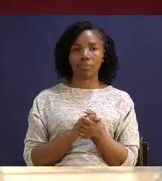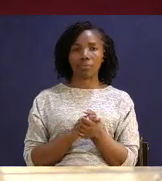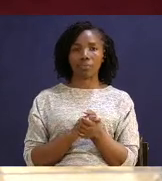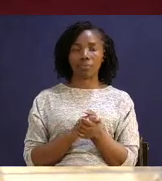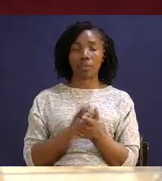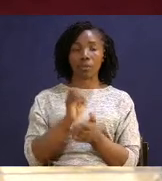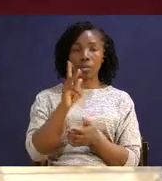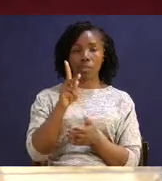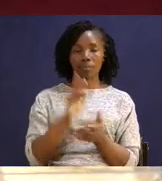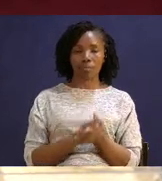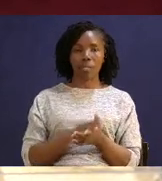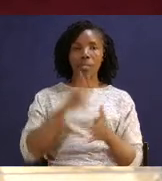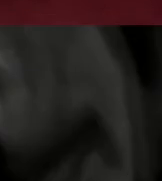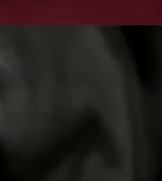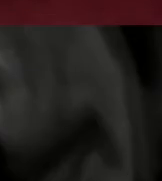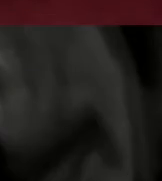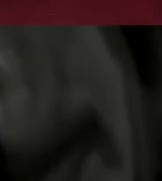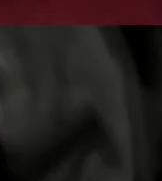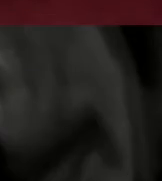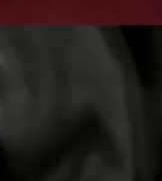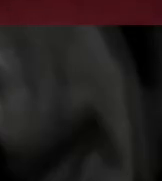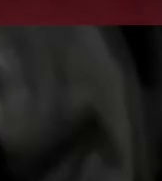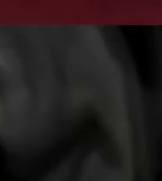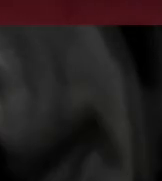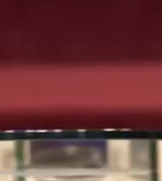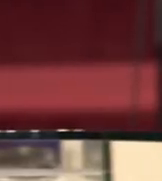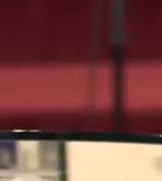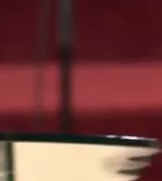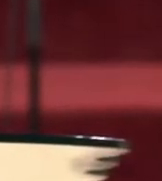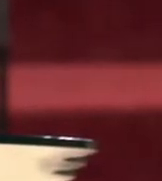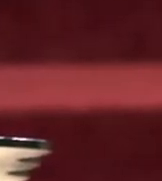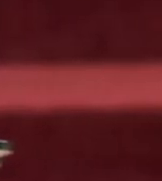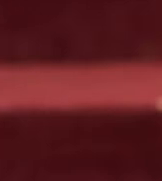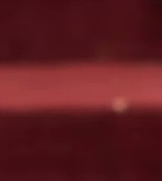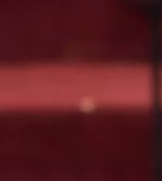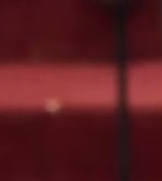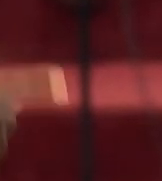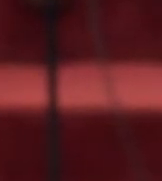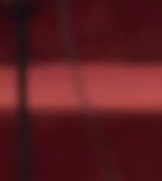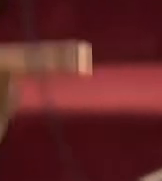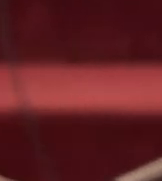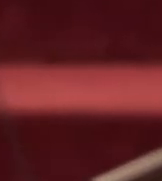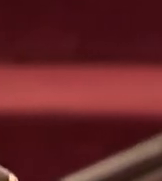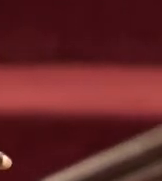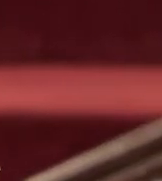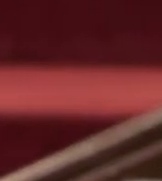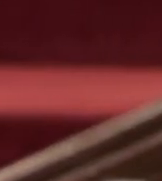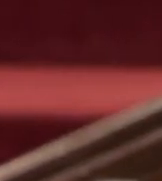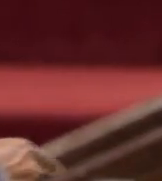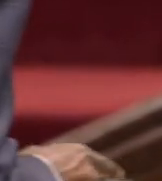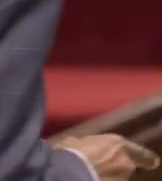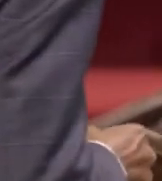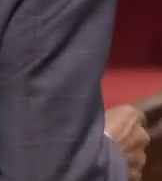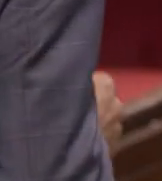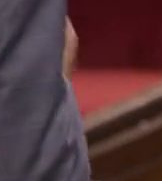Okay. Now let me read this verse. John chapter 1 verse 14 to 16. The Bible says this.